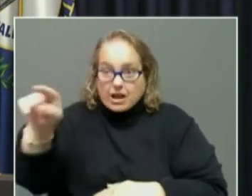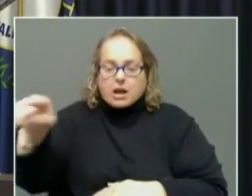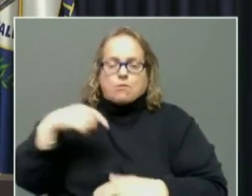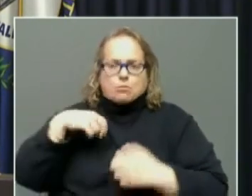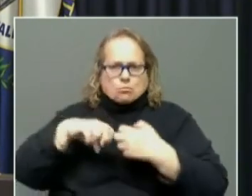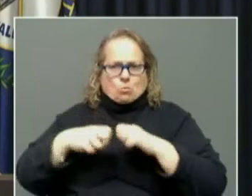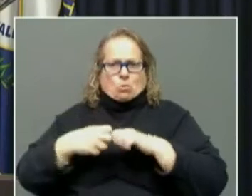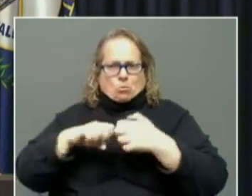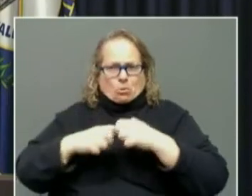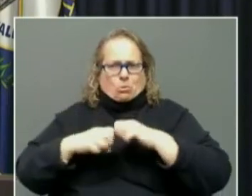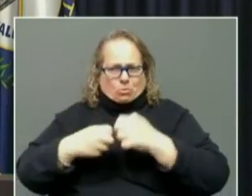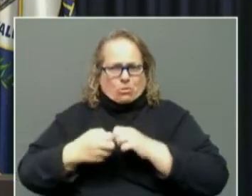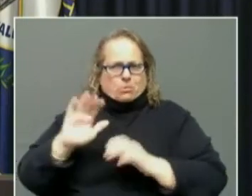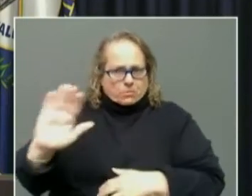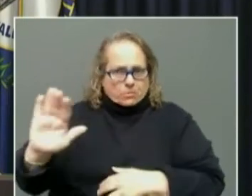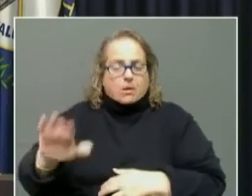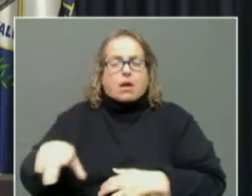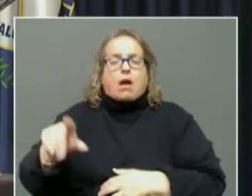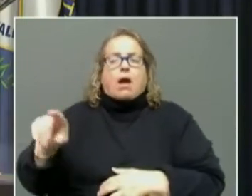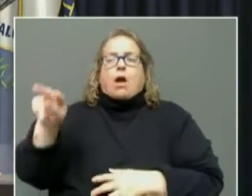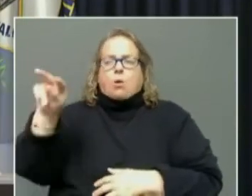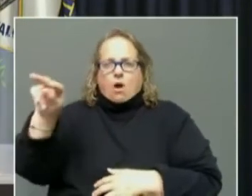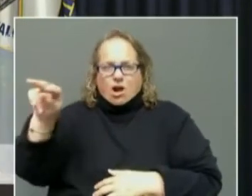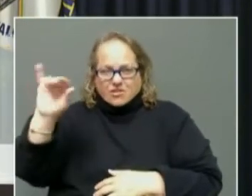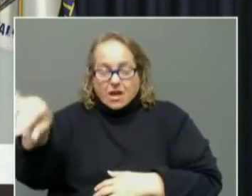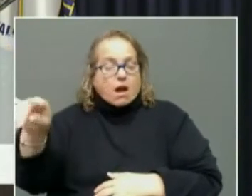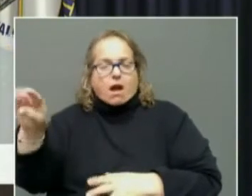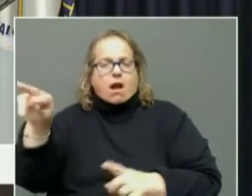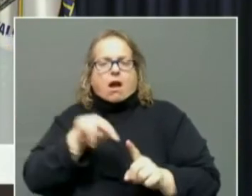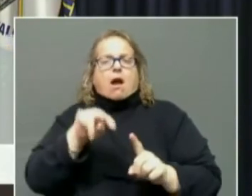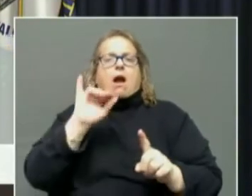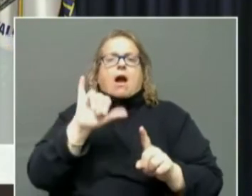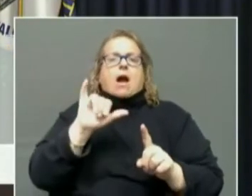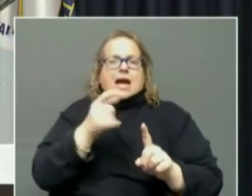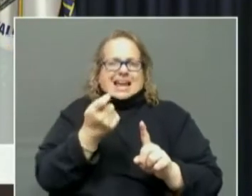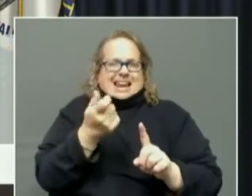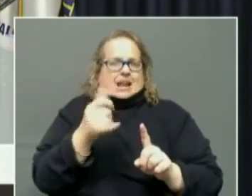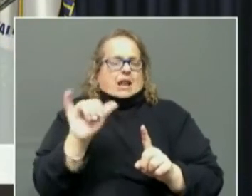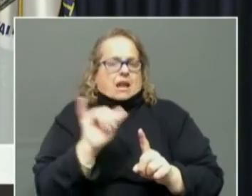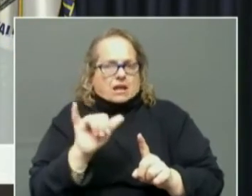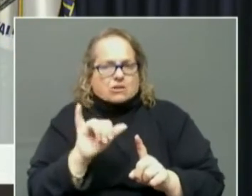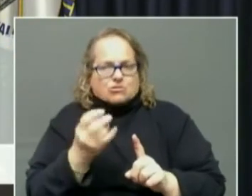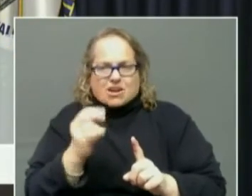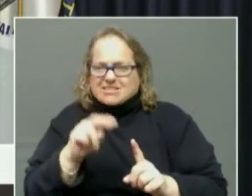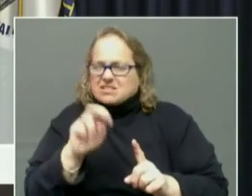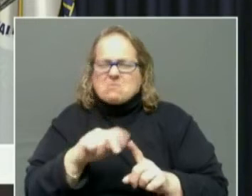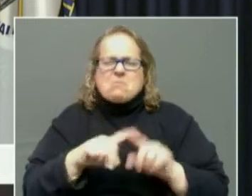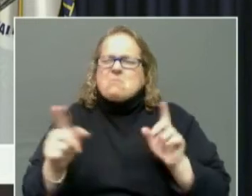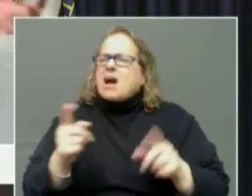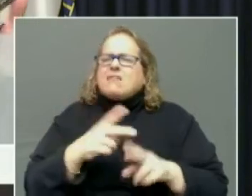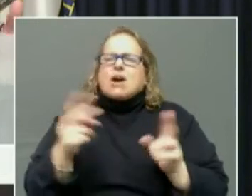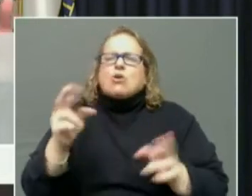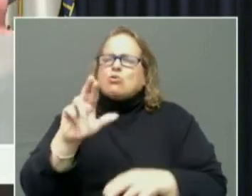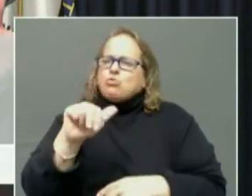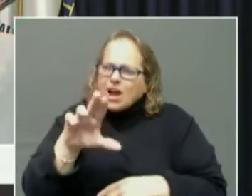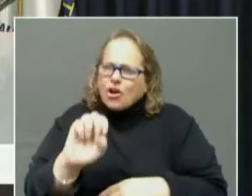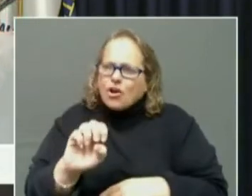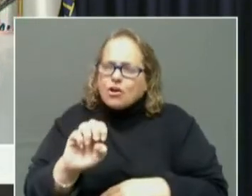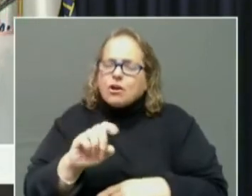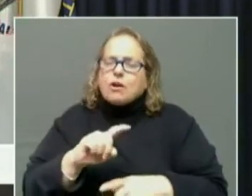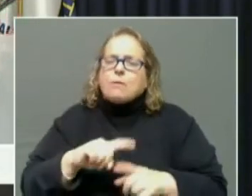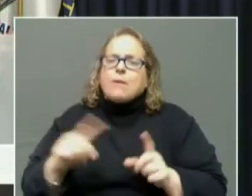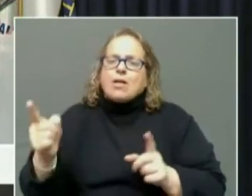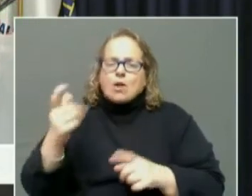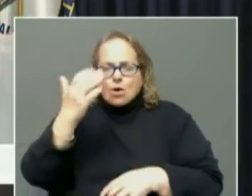educate our healthcare providers out there how to treat these clots. I mean, they are going to happen in more people,